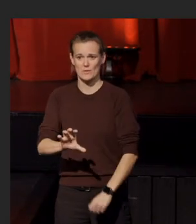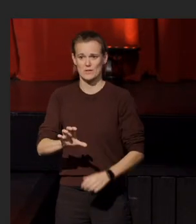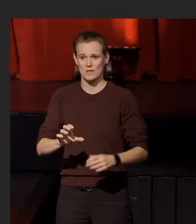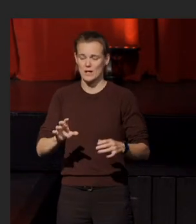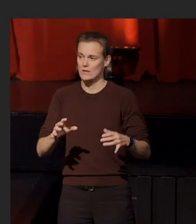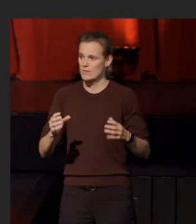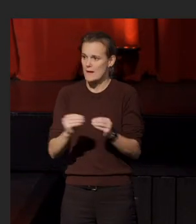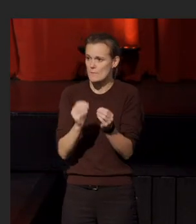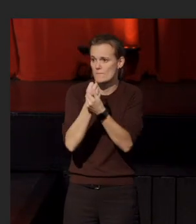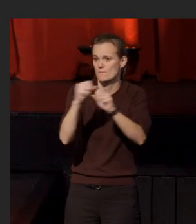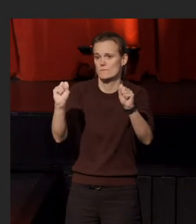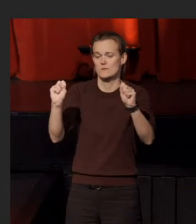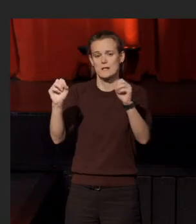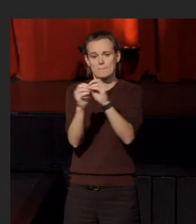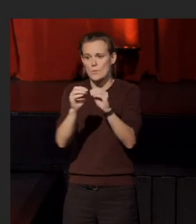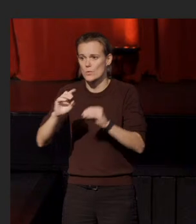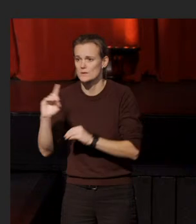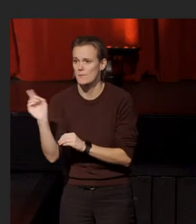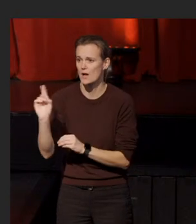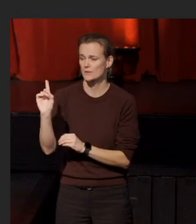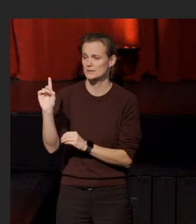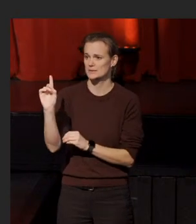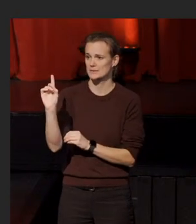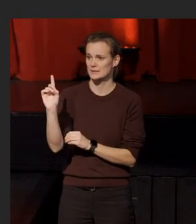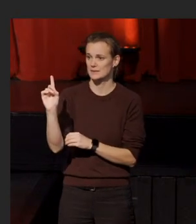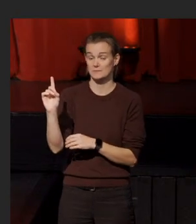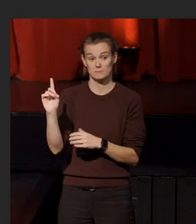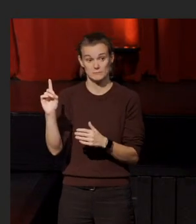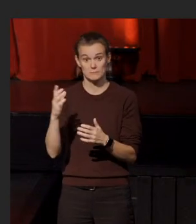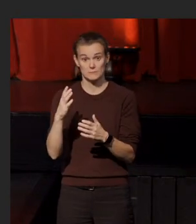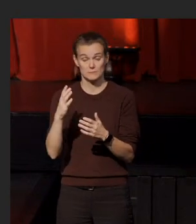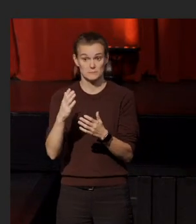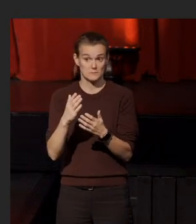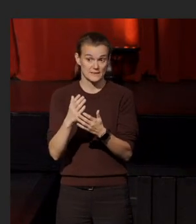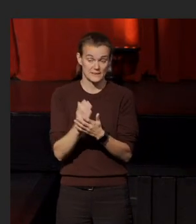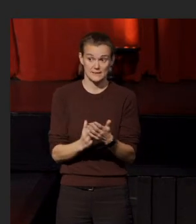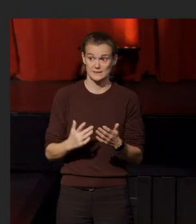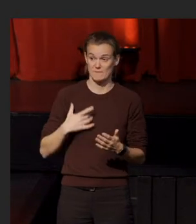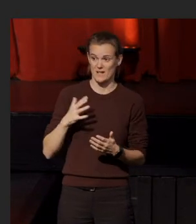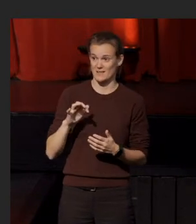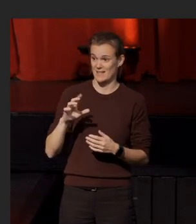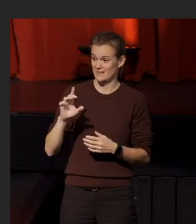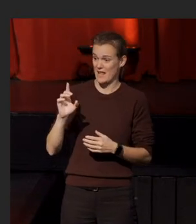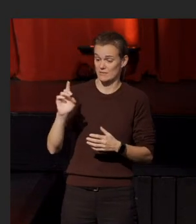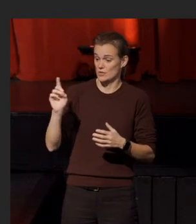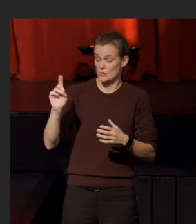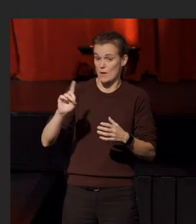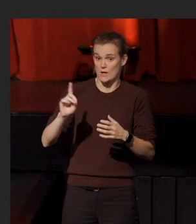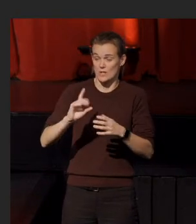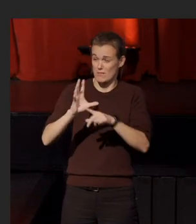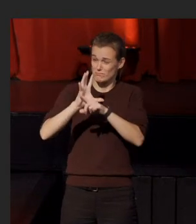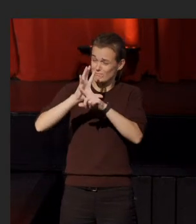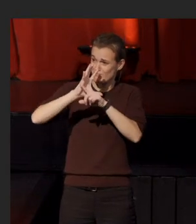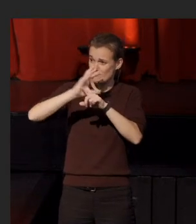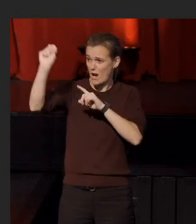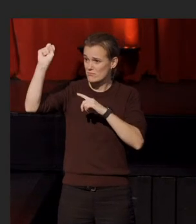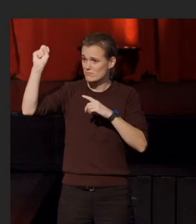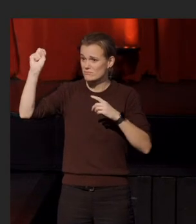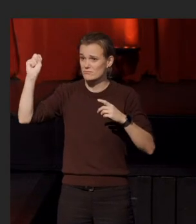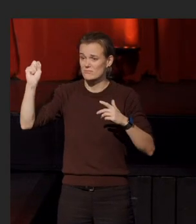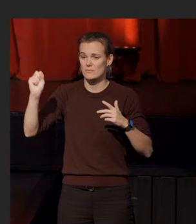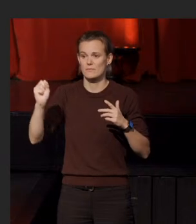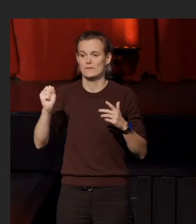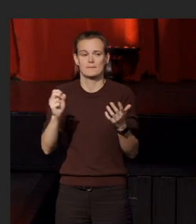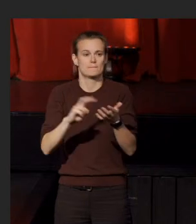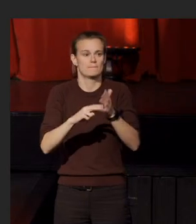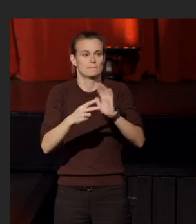to democratization. And some are going so far as to say that this was unstoppable, that it would lead to the